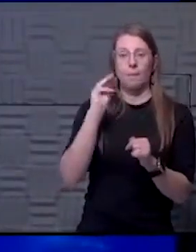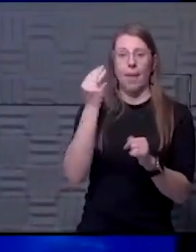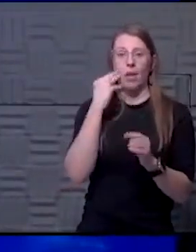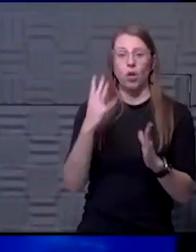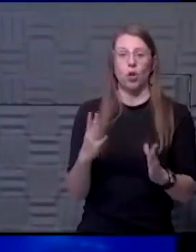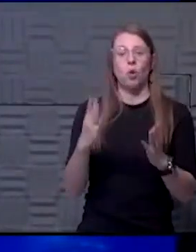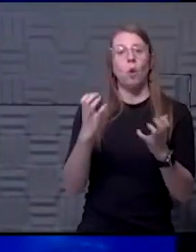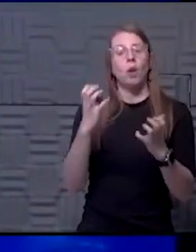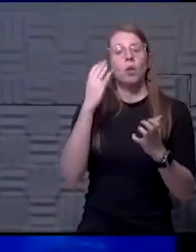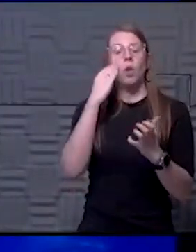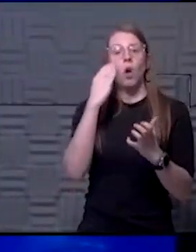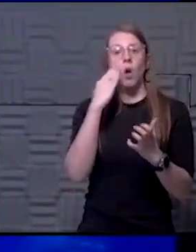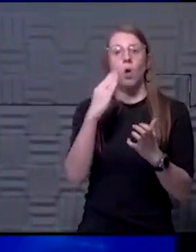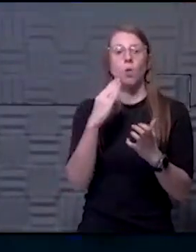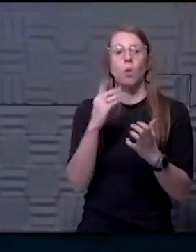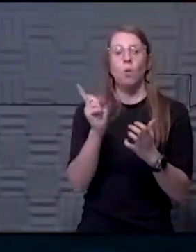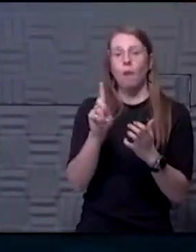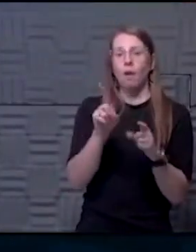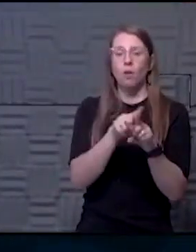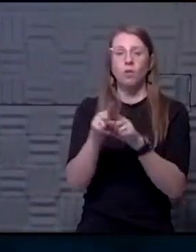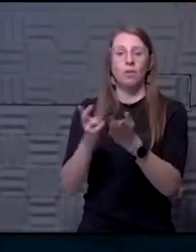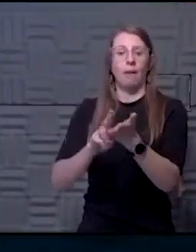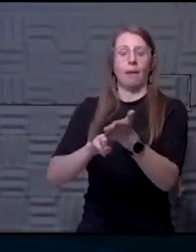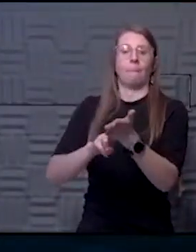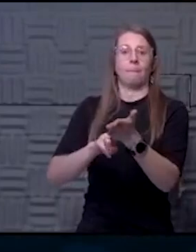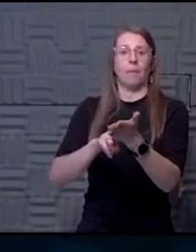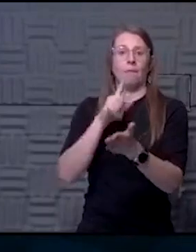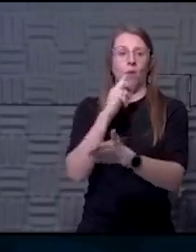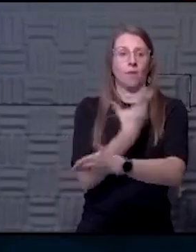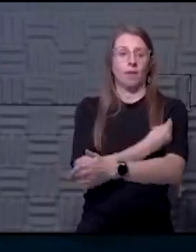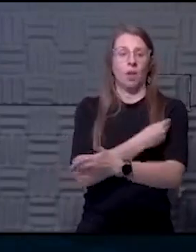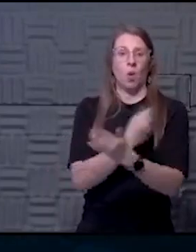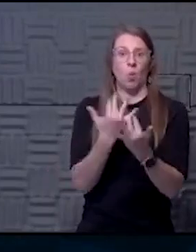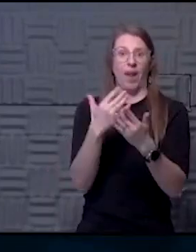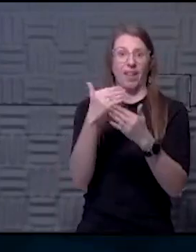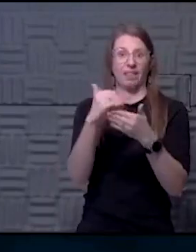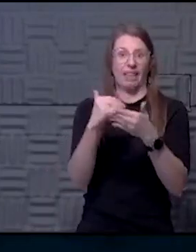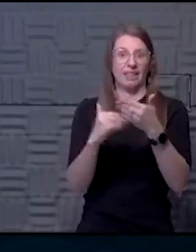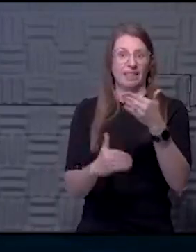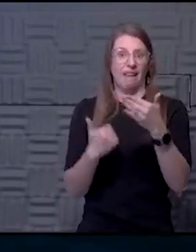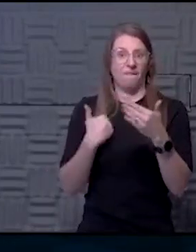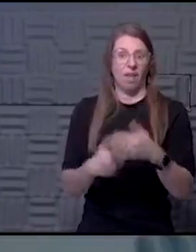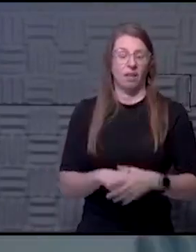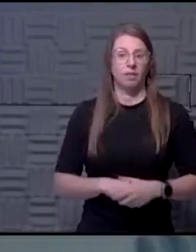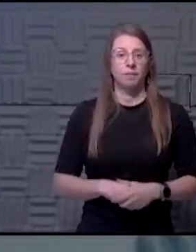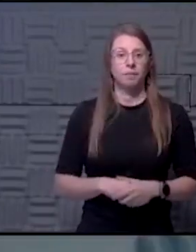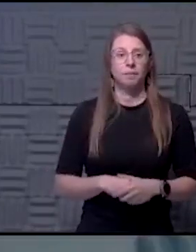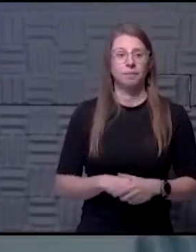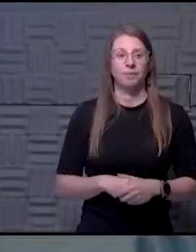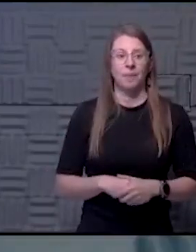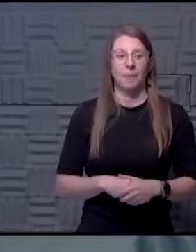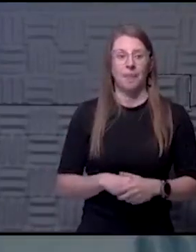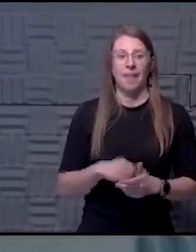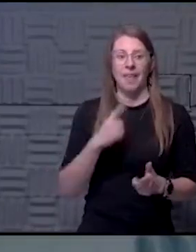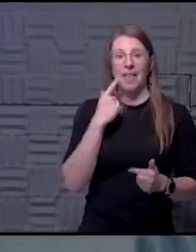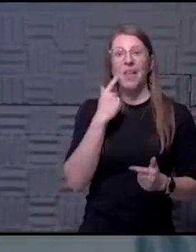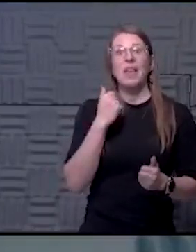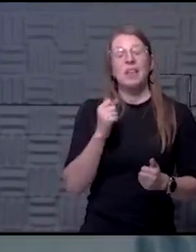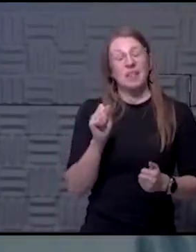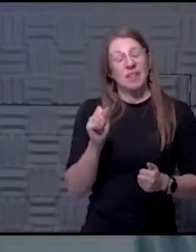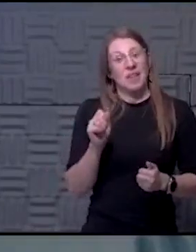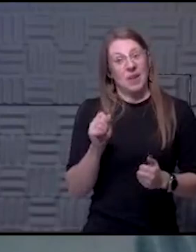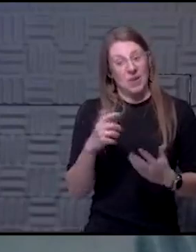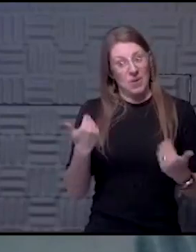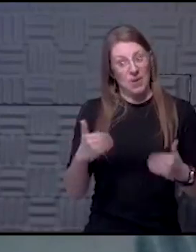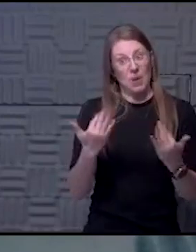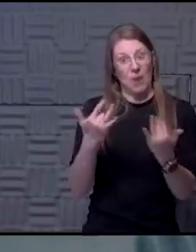people want to know, where and how do you sign up to get a vaccine? Is there a waiting list? Is there a waiting list, Mayor? There's quite a wait